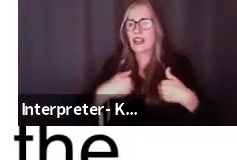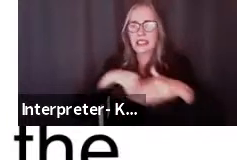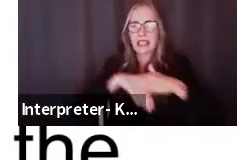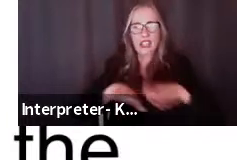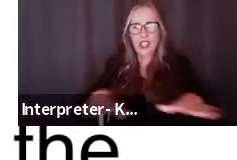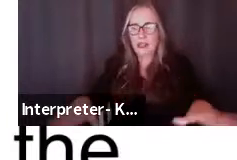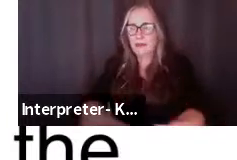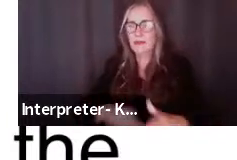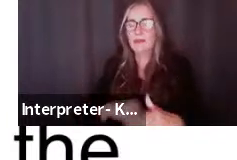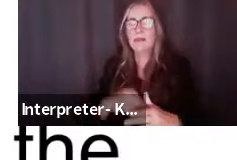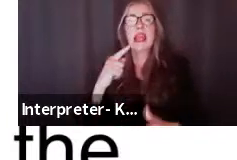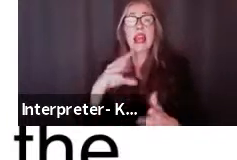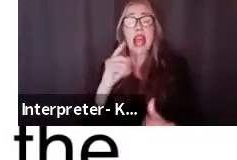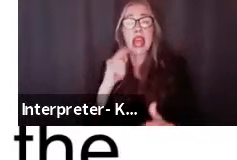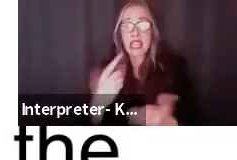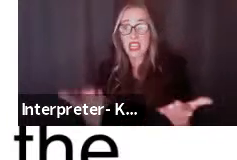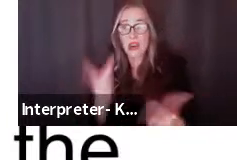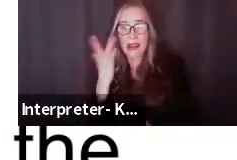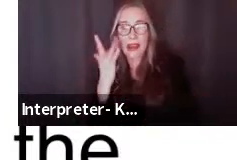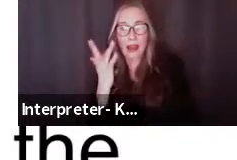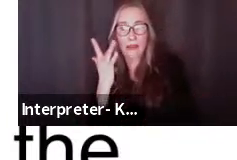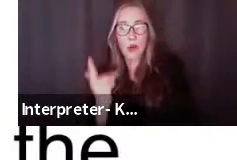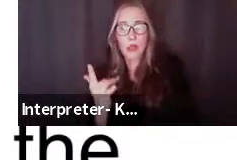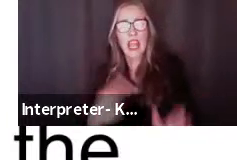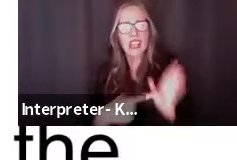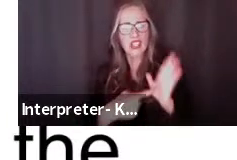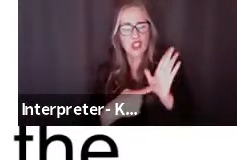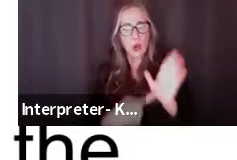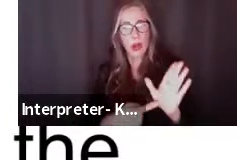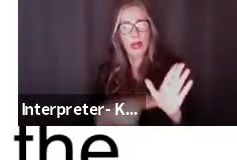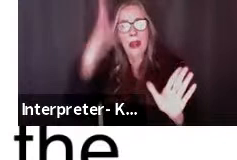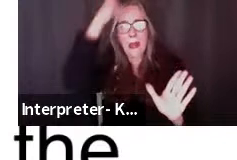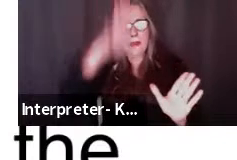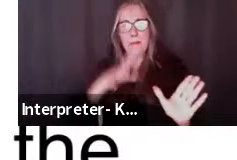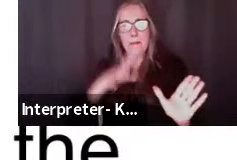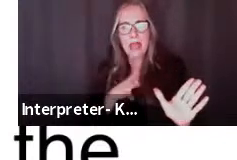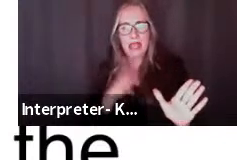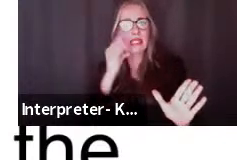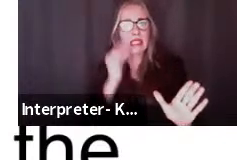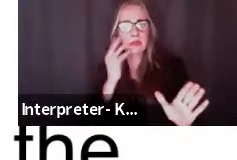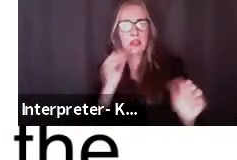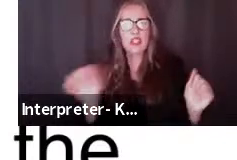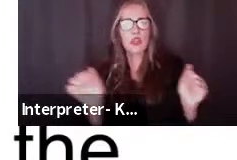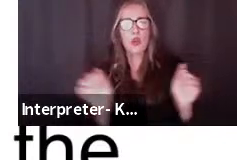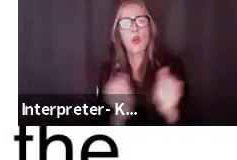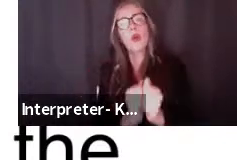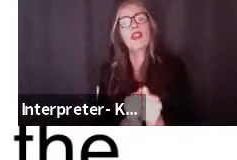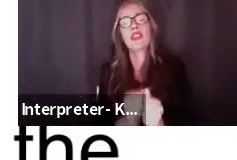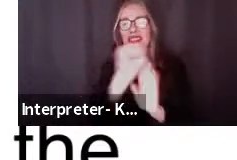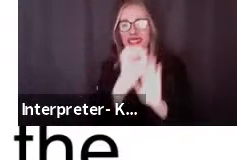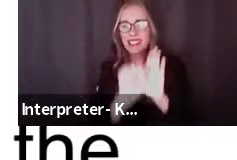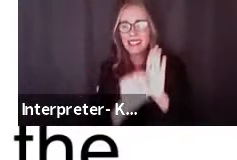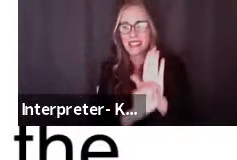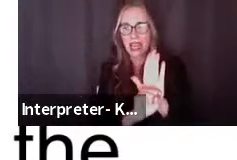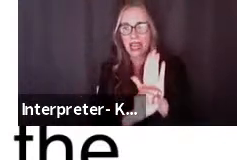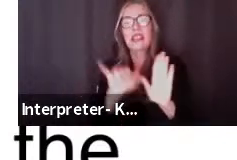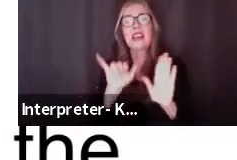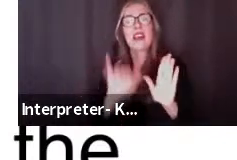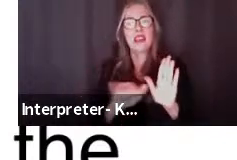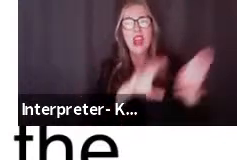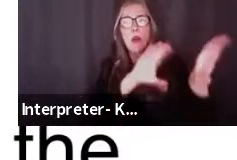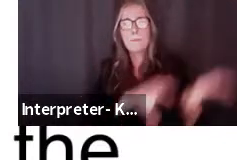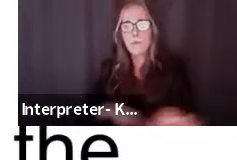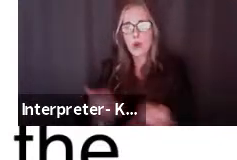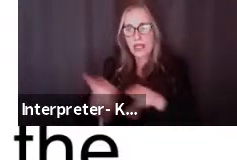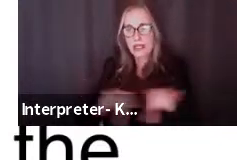women and men's experiences of these violent state practices in one state institution in particular